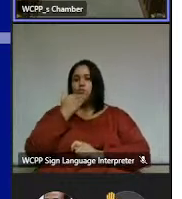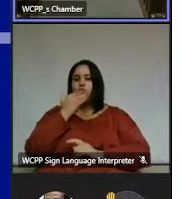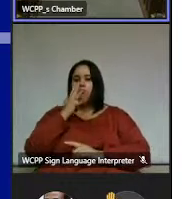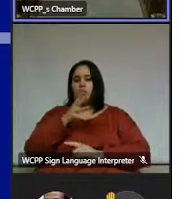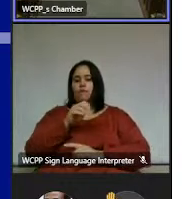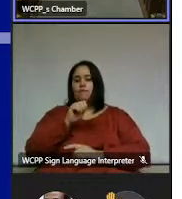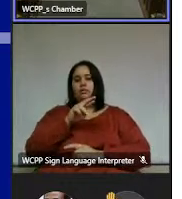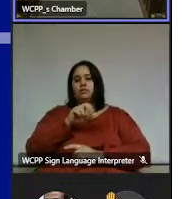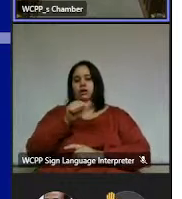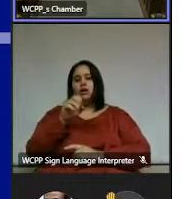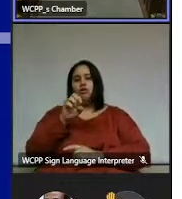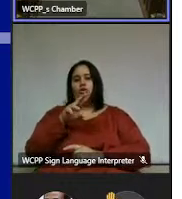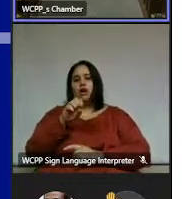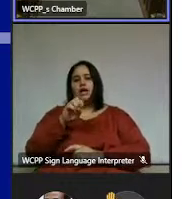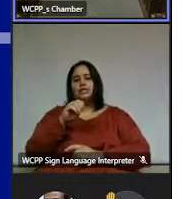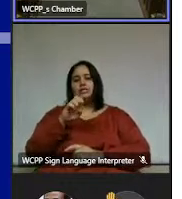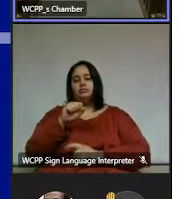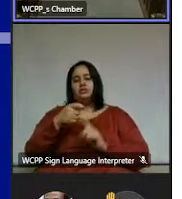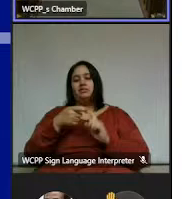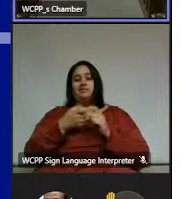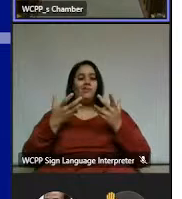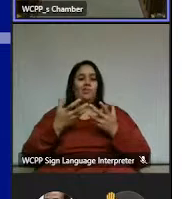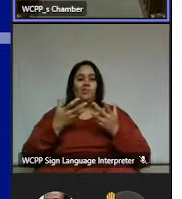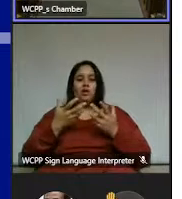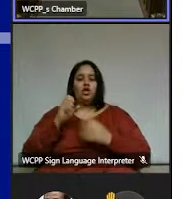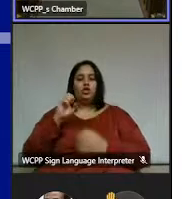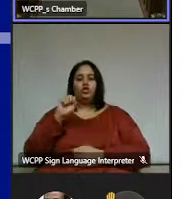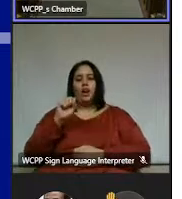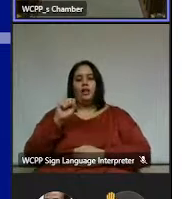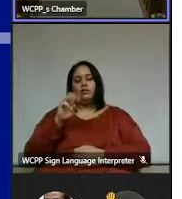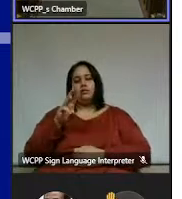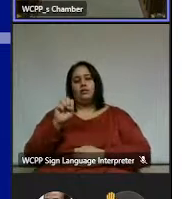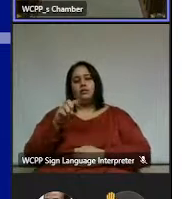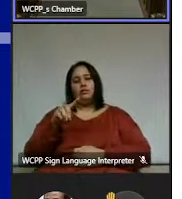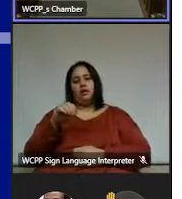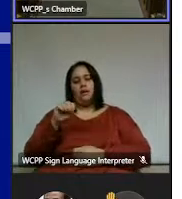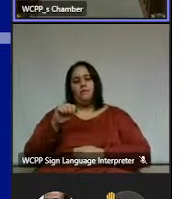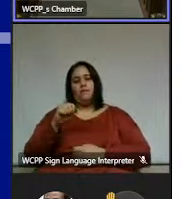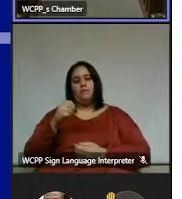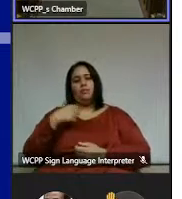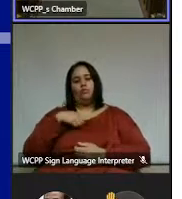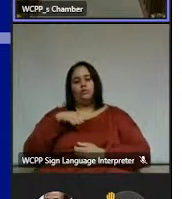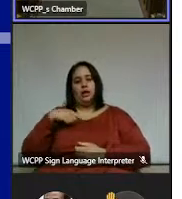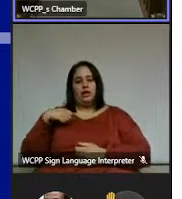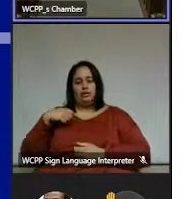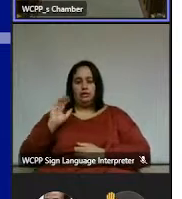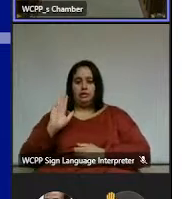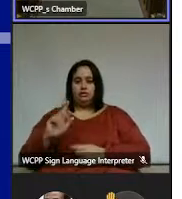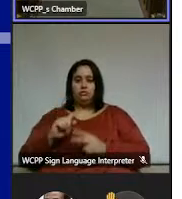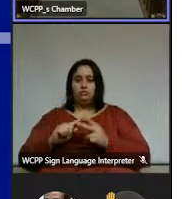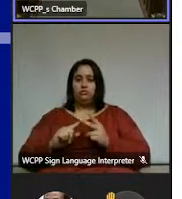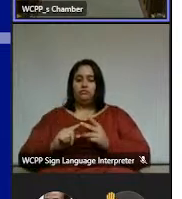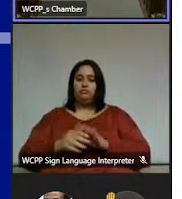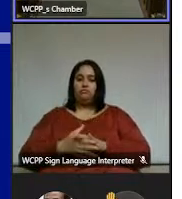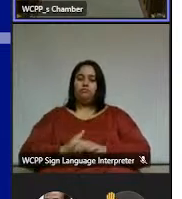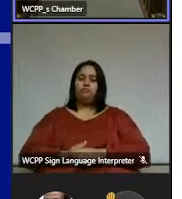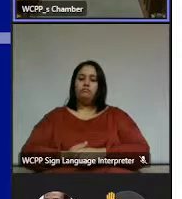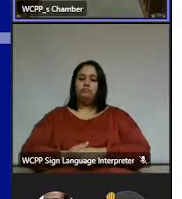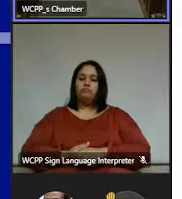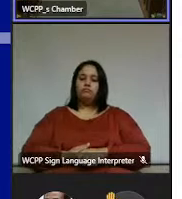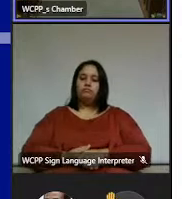Mr. Erasmus from the Swellendam municipality. Councillor Quintus,